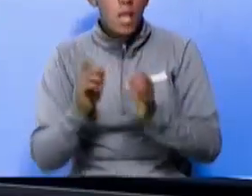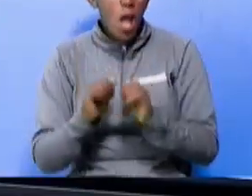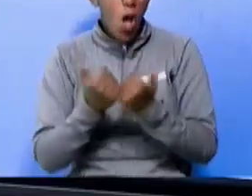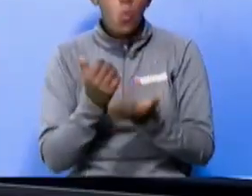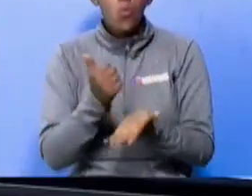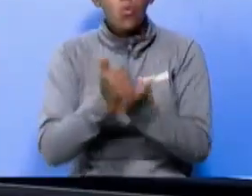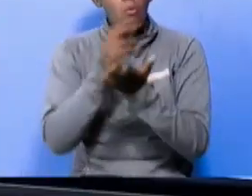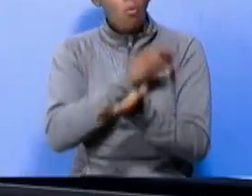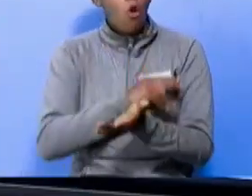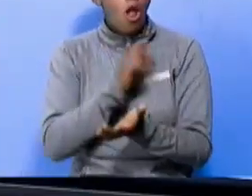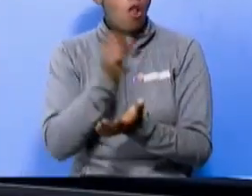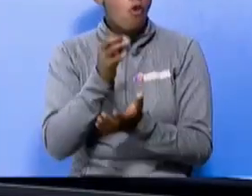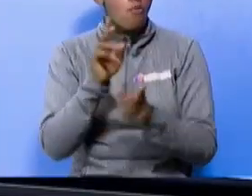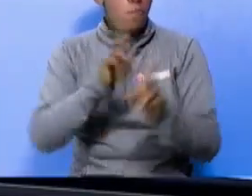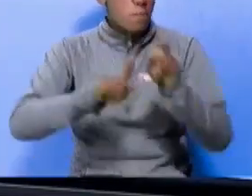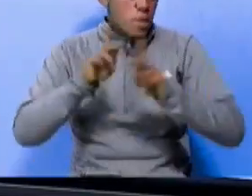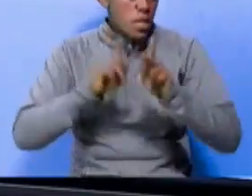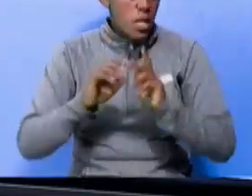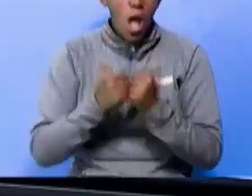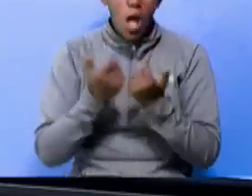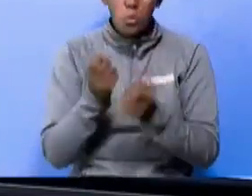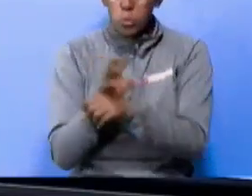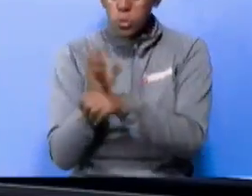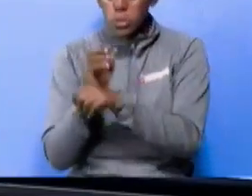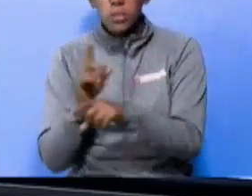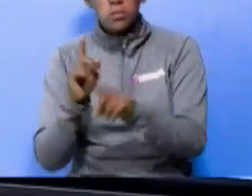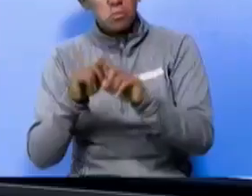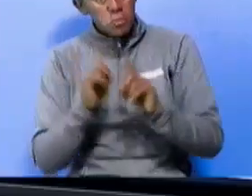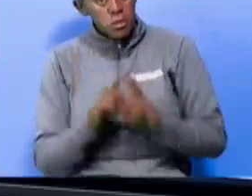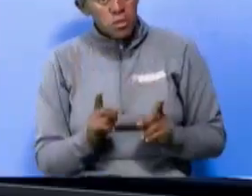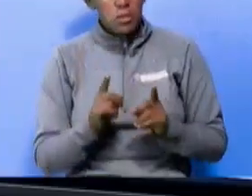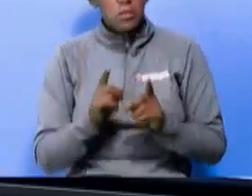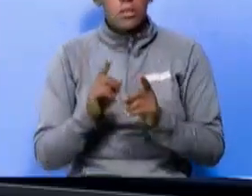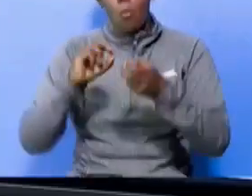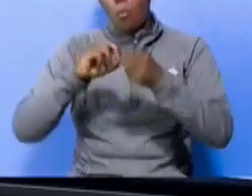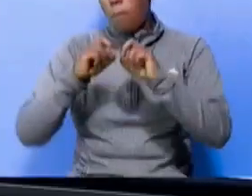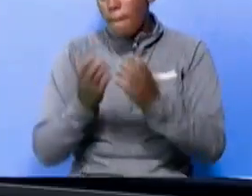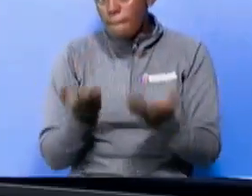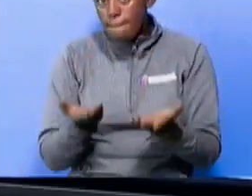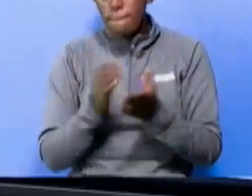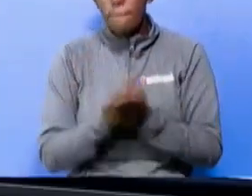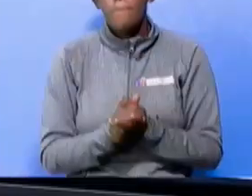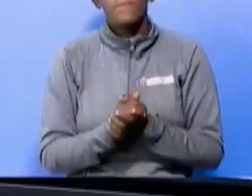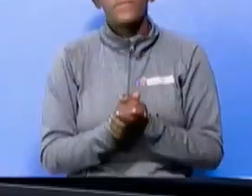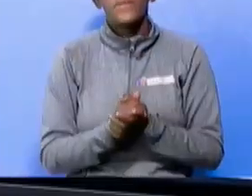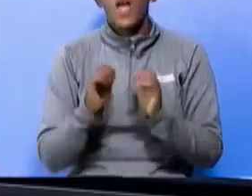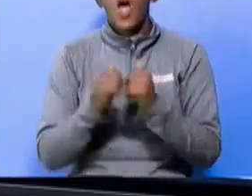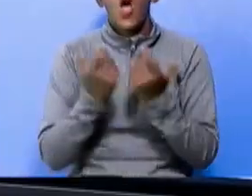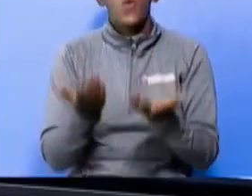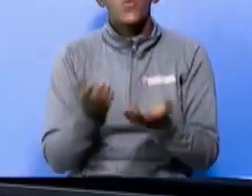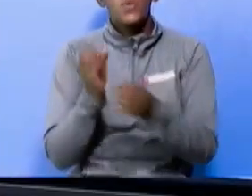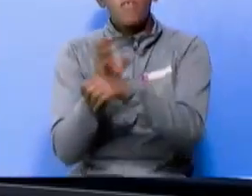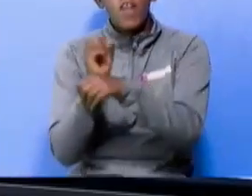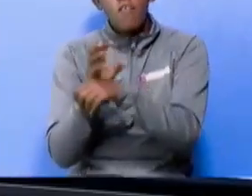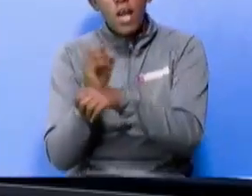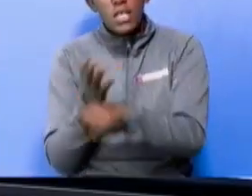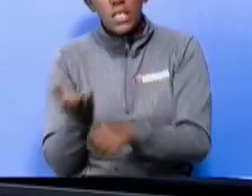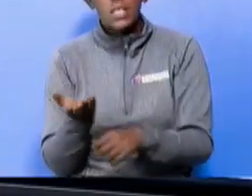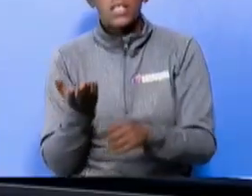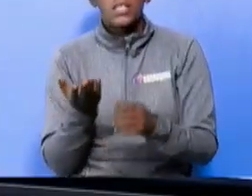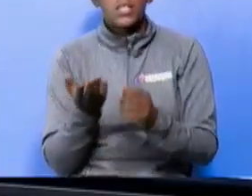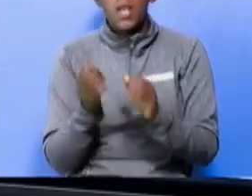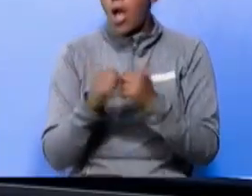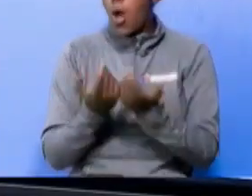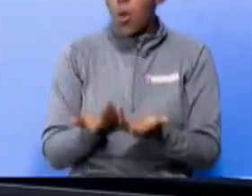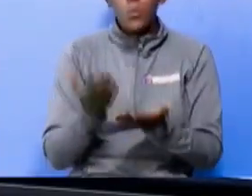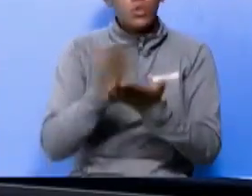keep the morale of people, how to suggest someone who have a problem, how to give advice, how